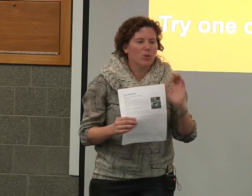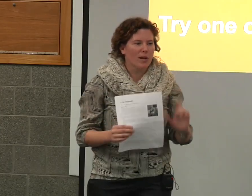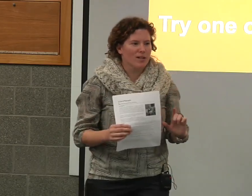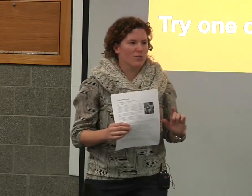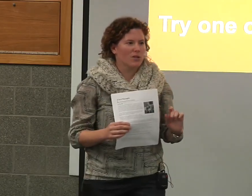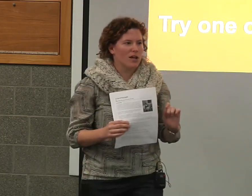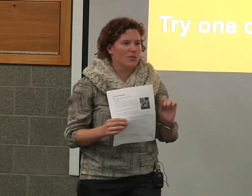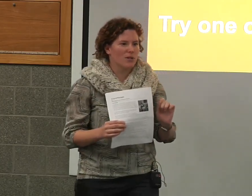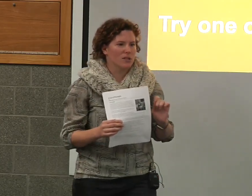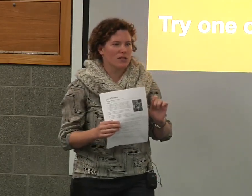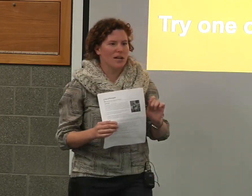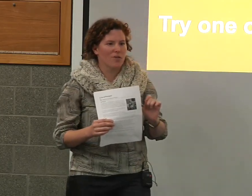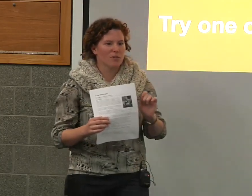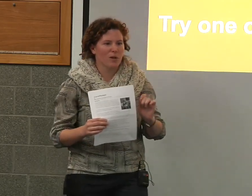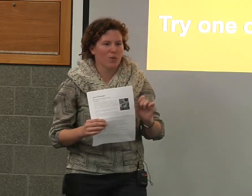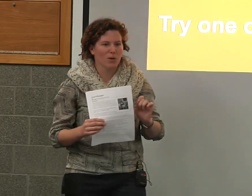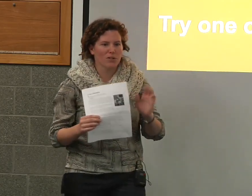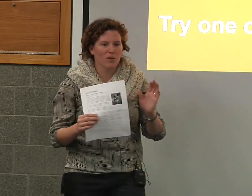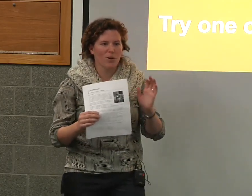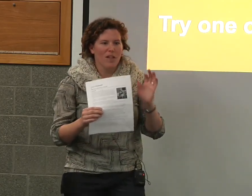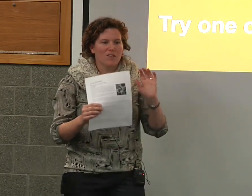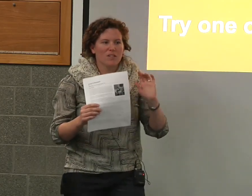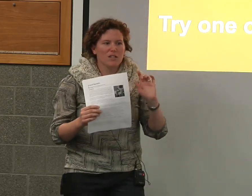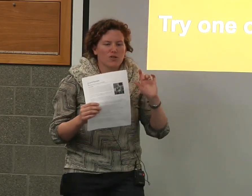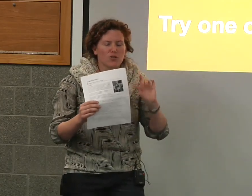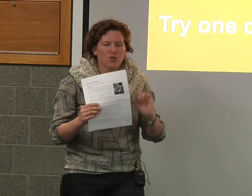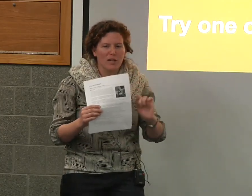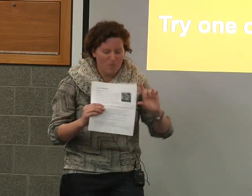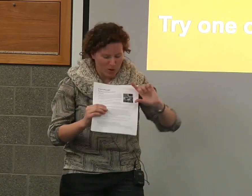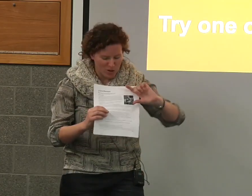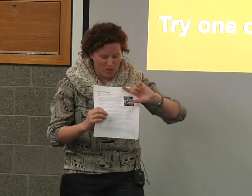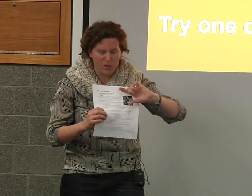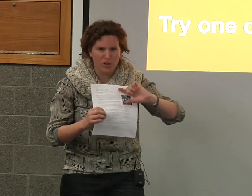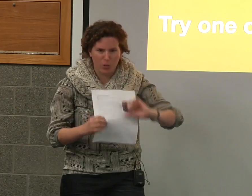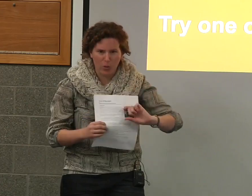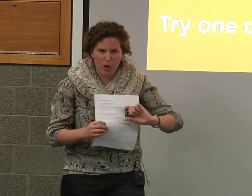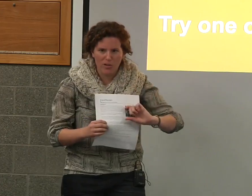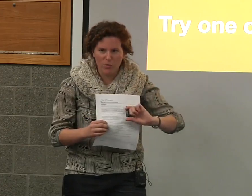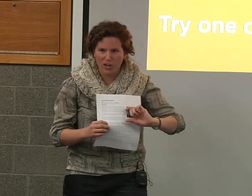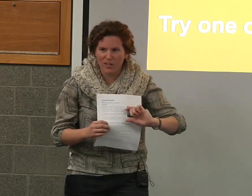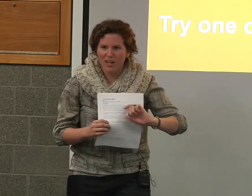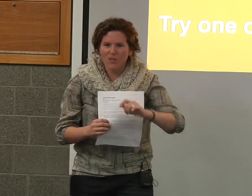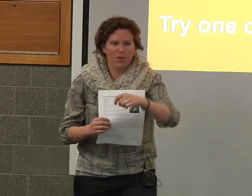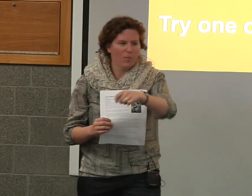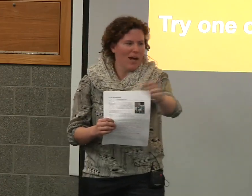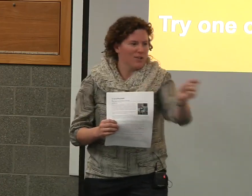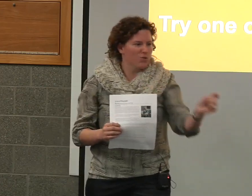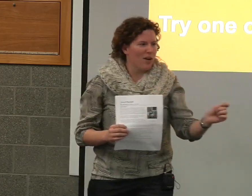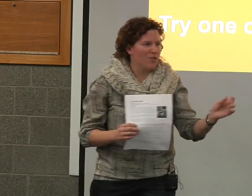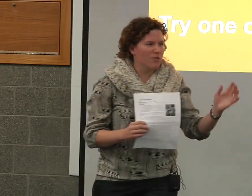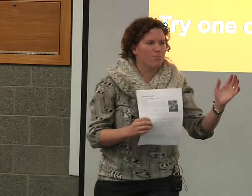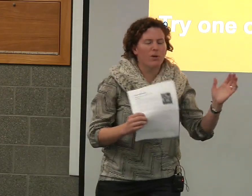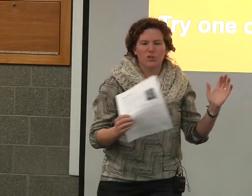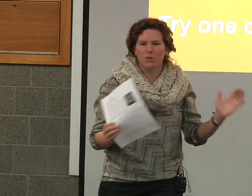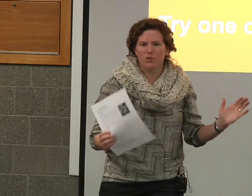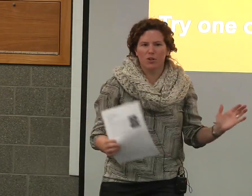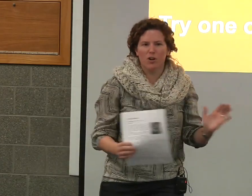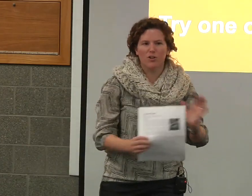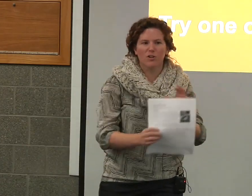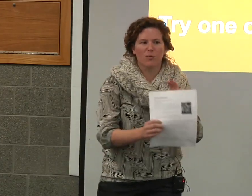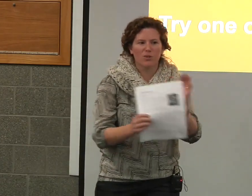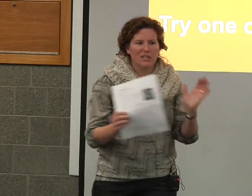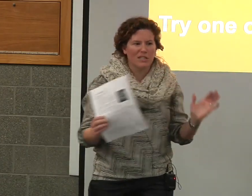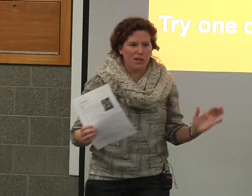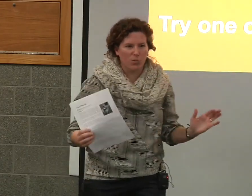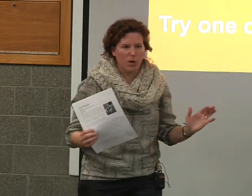particular. Just a short exercise for us to see how this might work. So this is an extreme version of a short one, right? So I passed around, there's much,